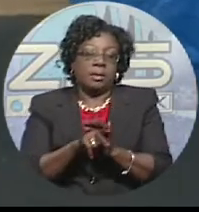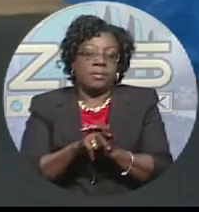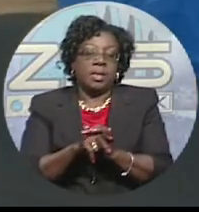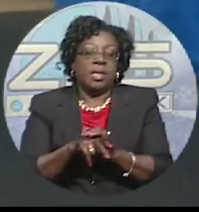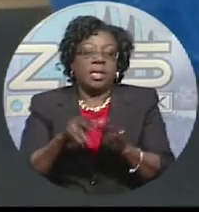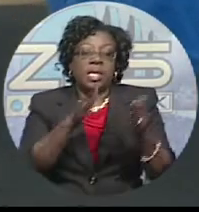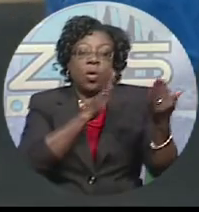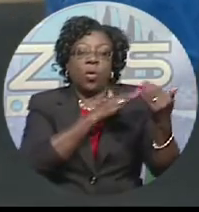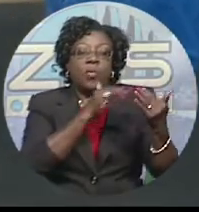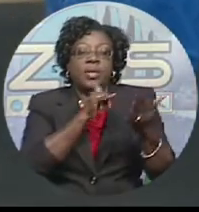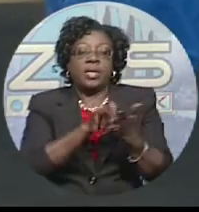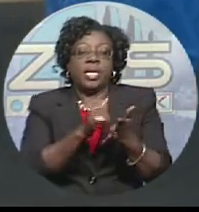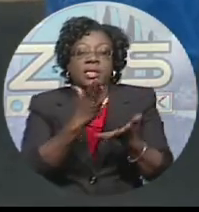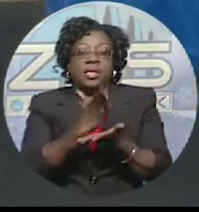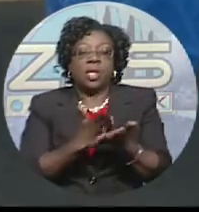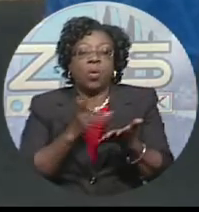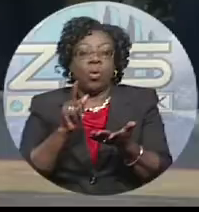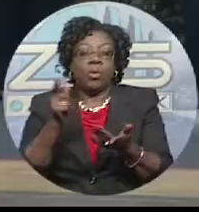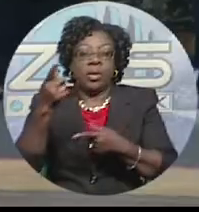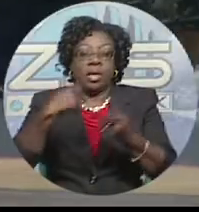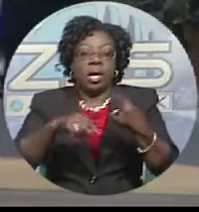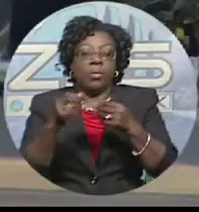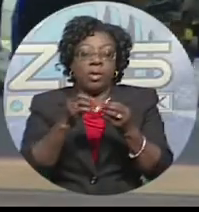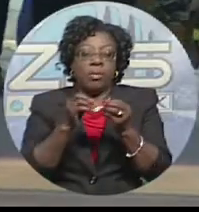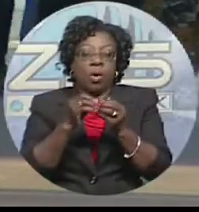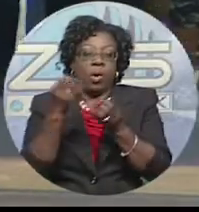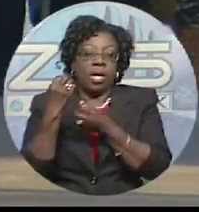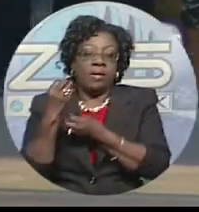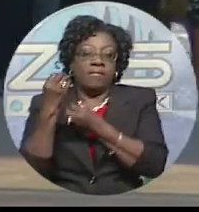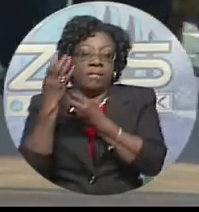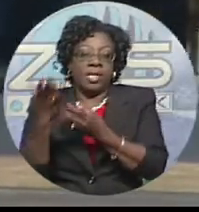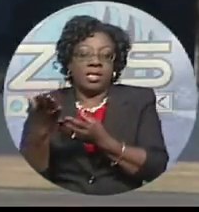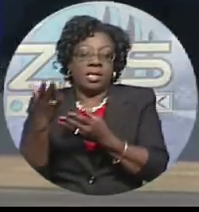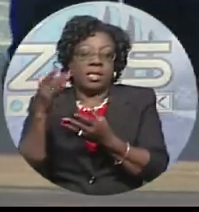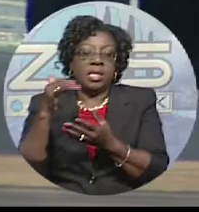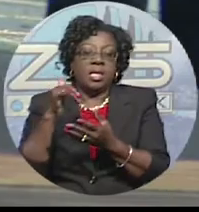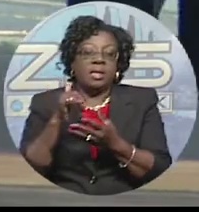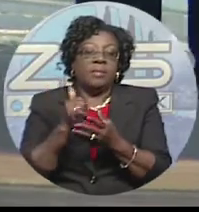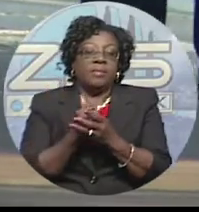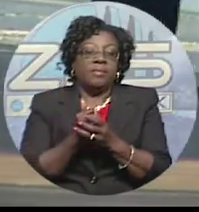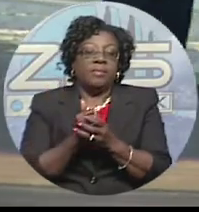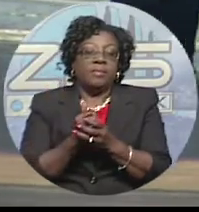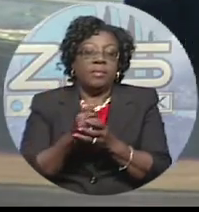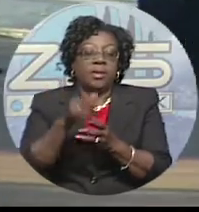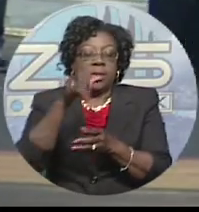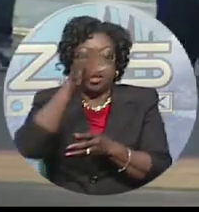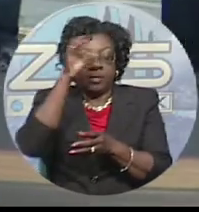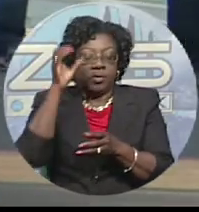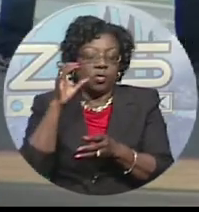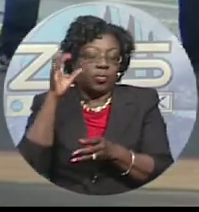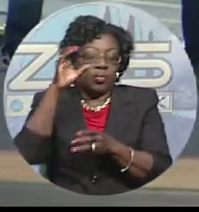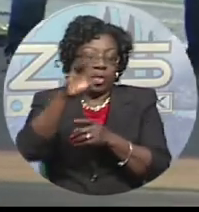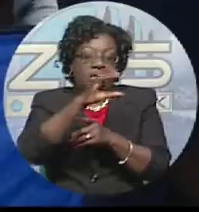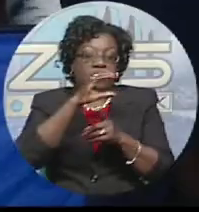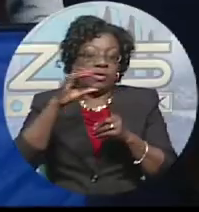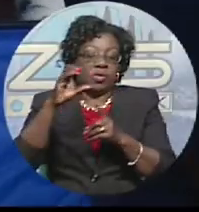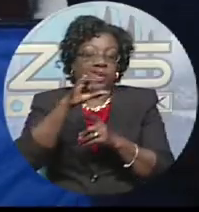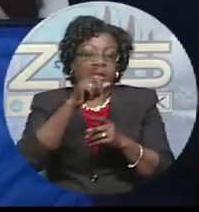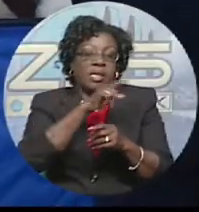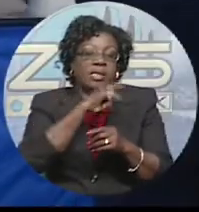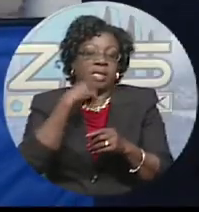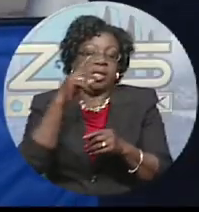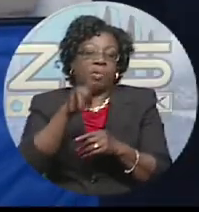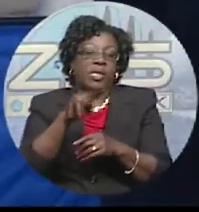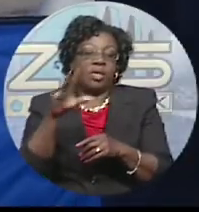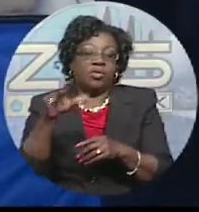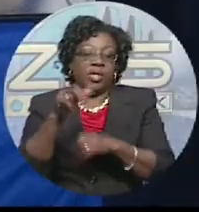come forward with information that could lead to an arrest. Head of the Central Detective Unit, Chief Superintendent Paul Rowe, says the 23-year-old man